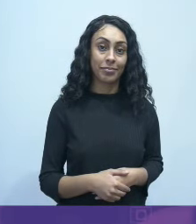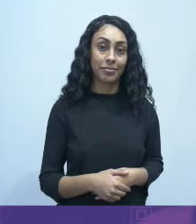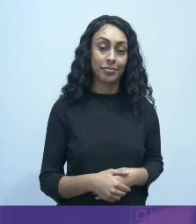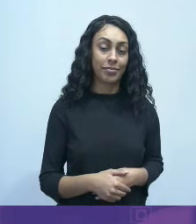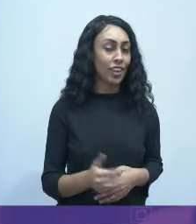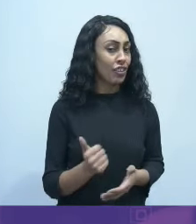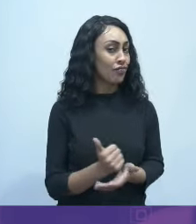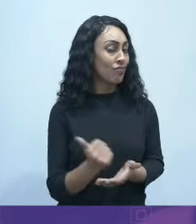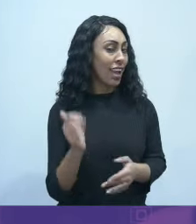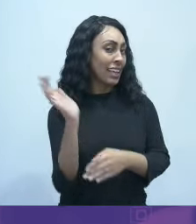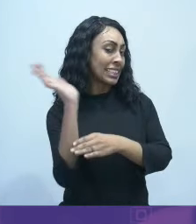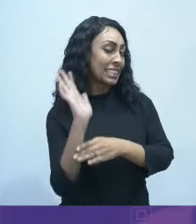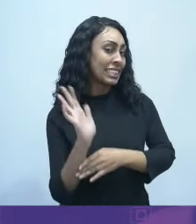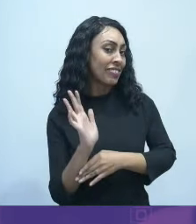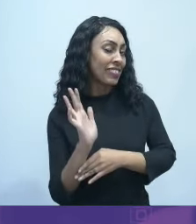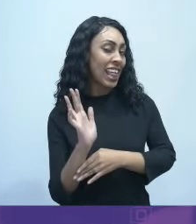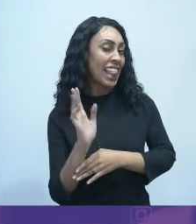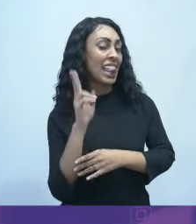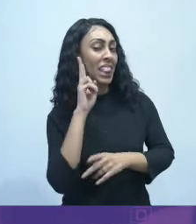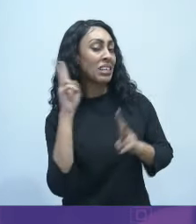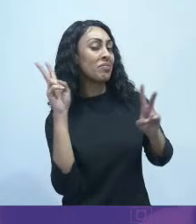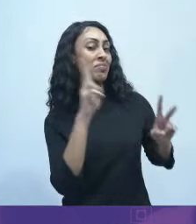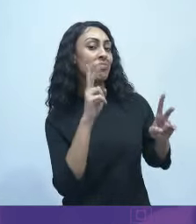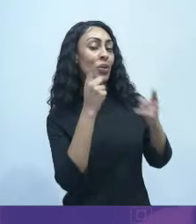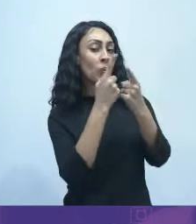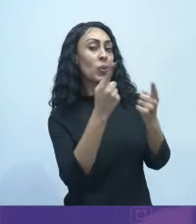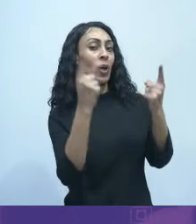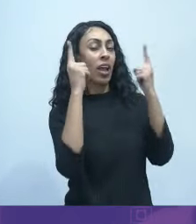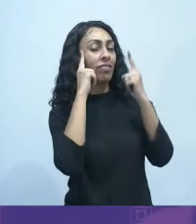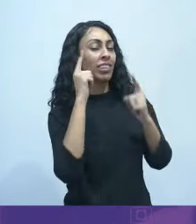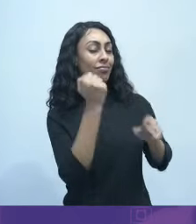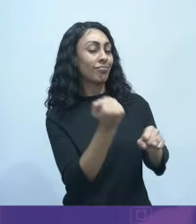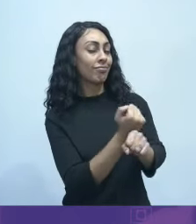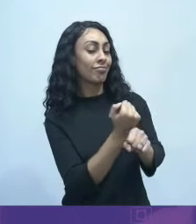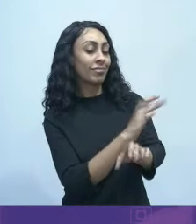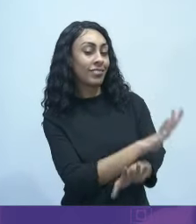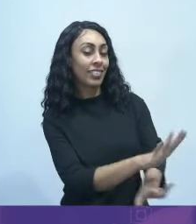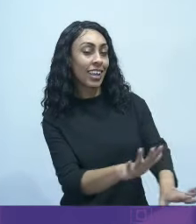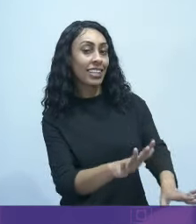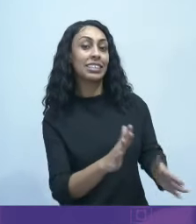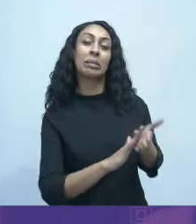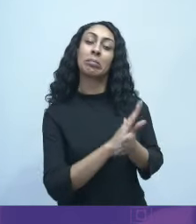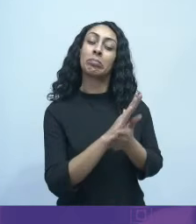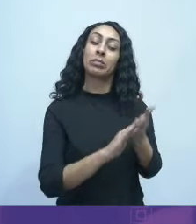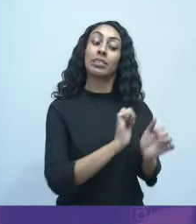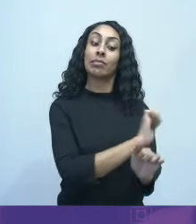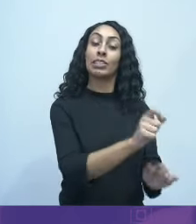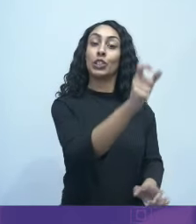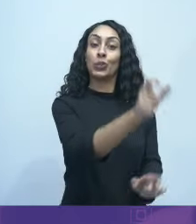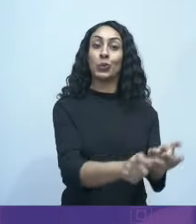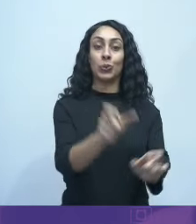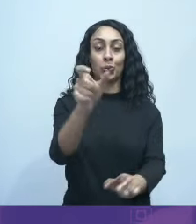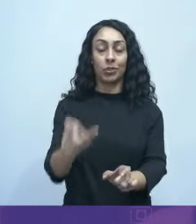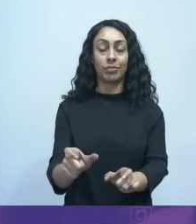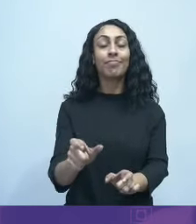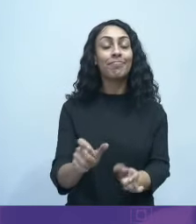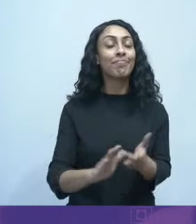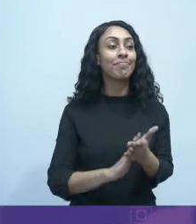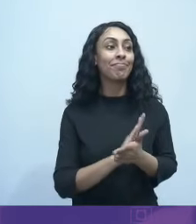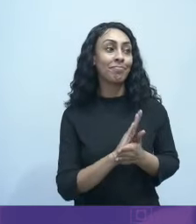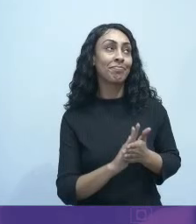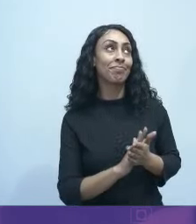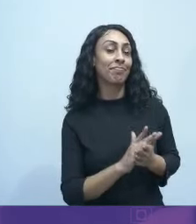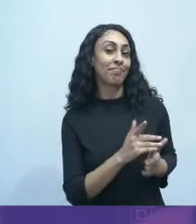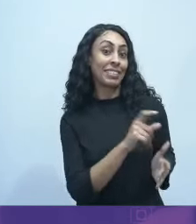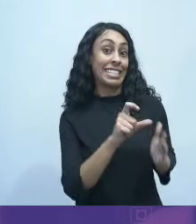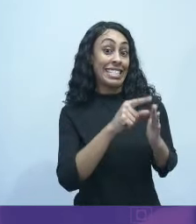Great film, giving us a snapshot of what the university does and what it means to its students. Undoubtedly, one of the reasons the